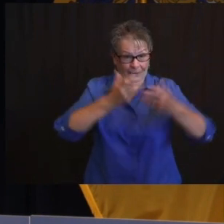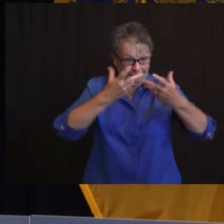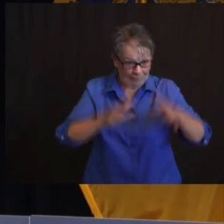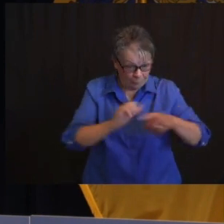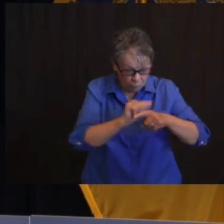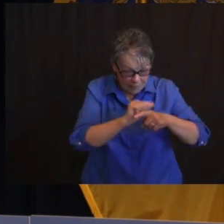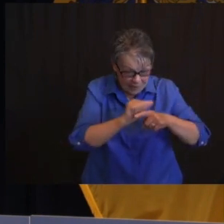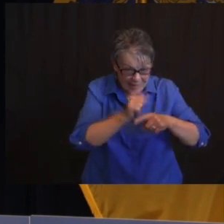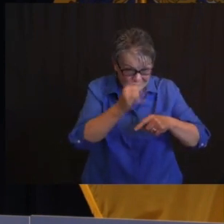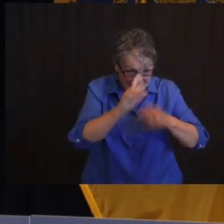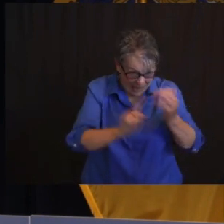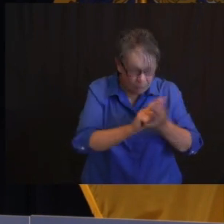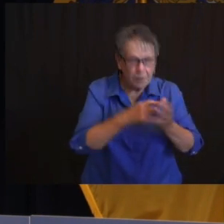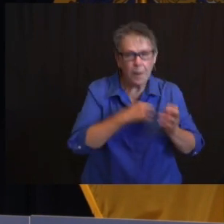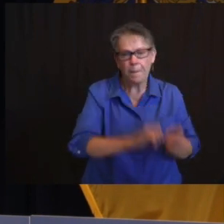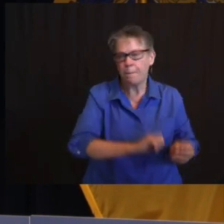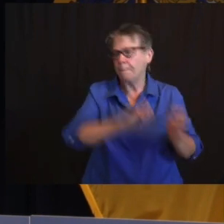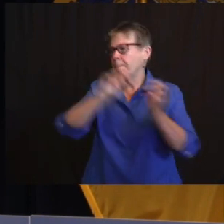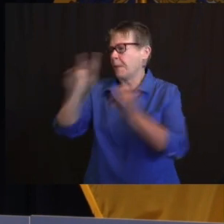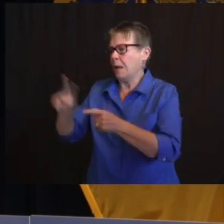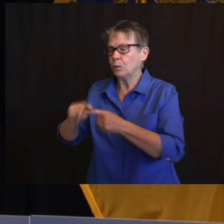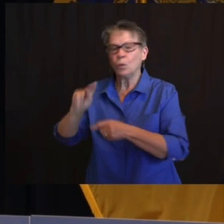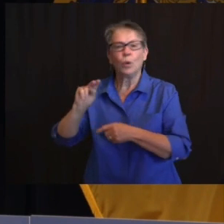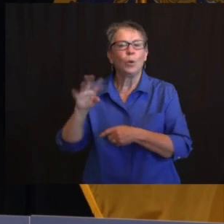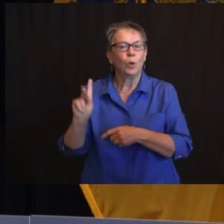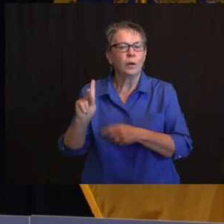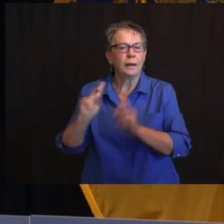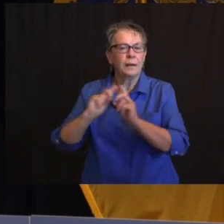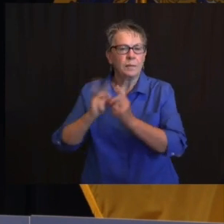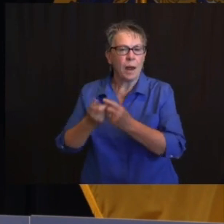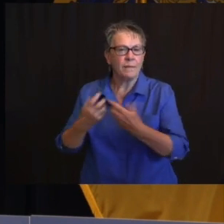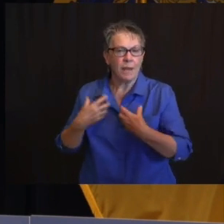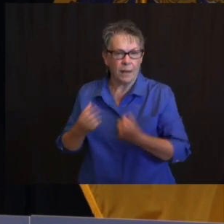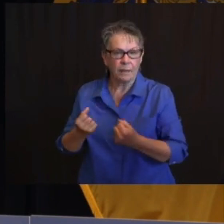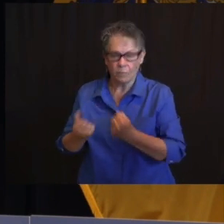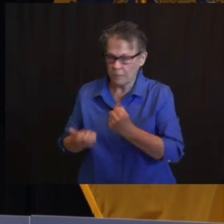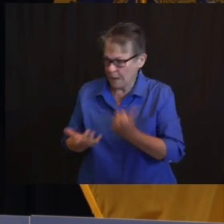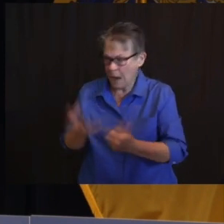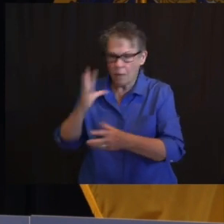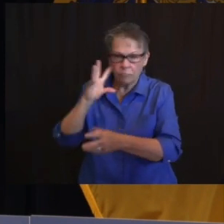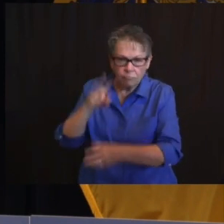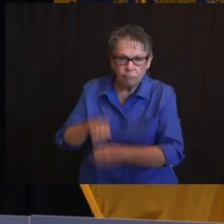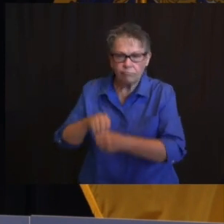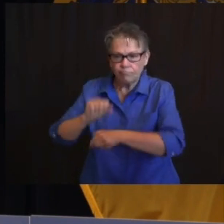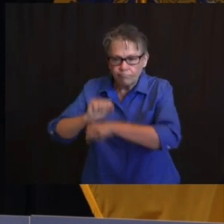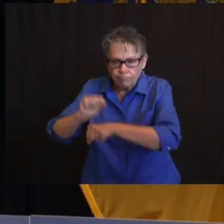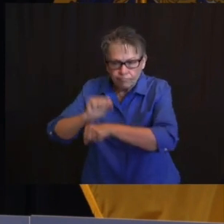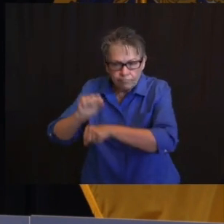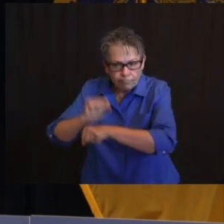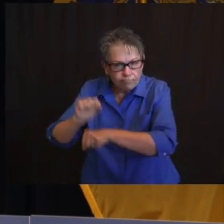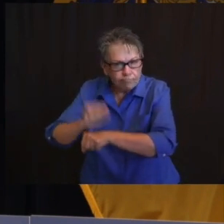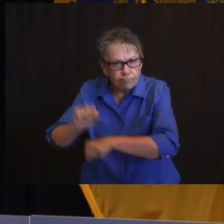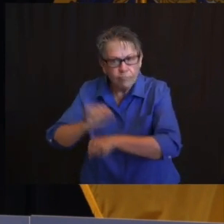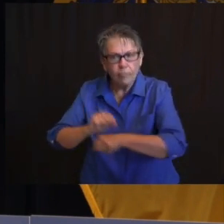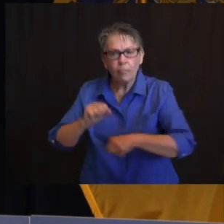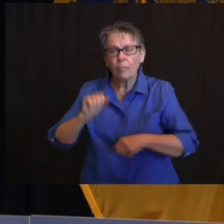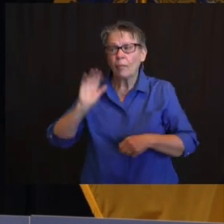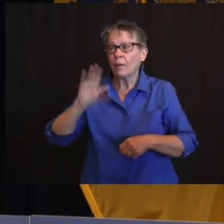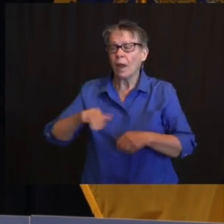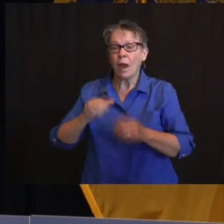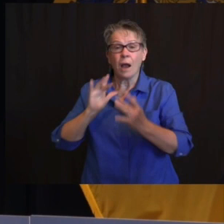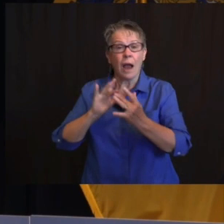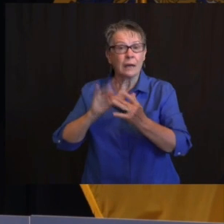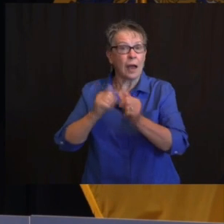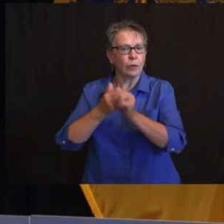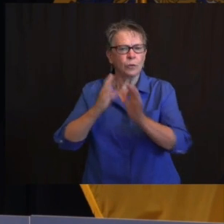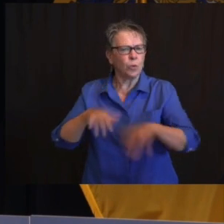to contain the virus and ensure the safety of our residents. I'm excited and honored to be a part of a program that